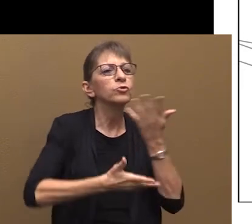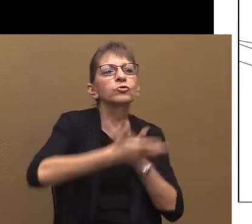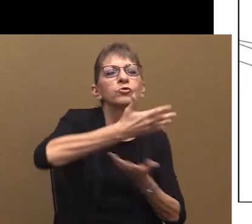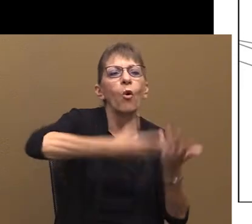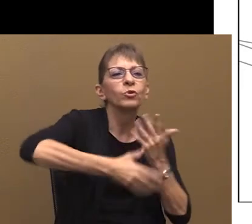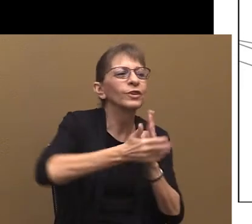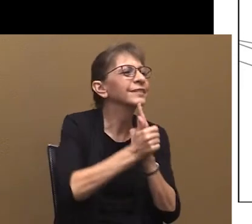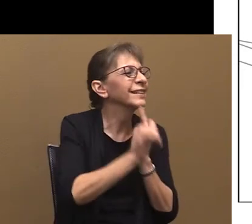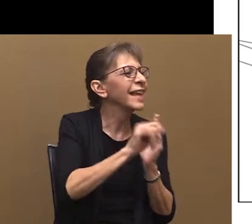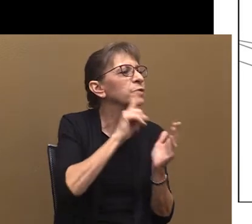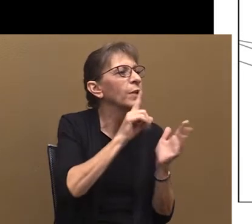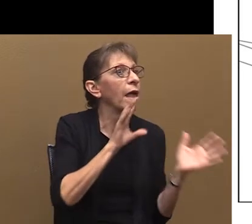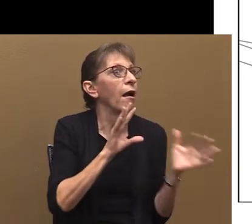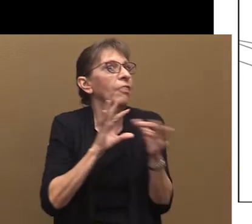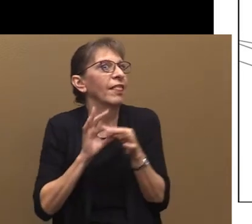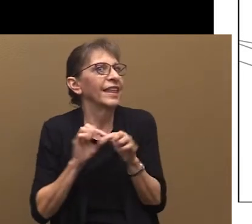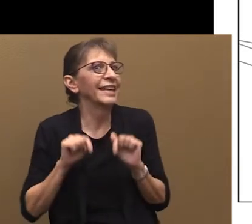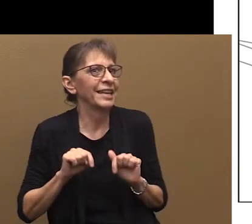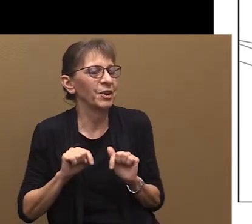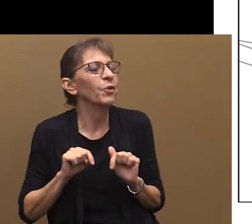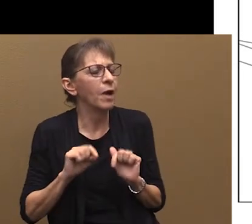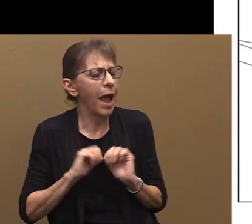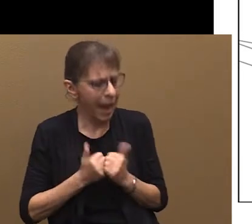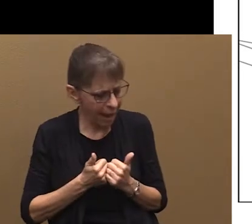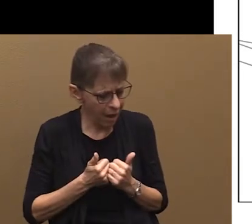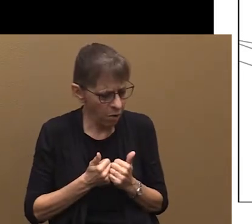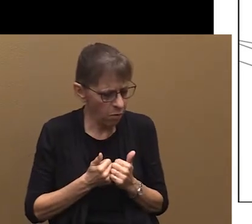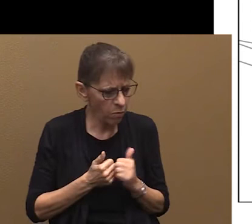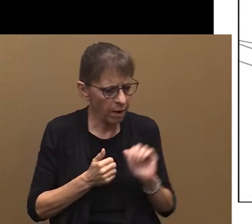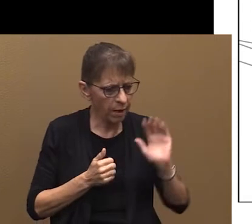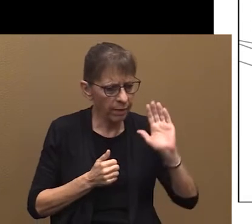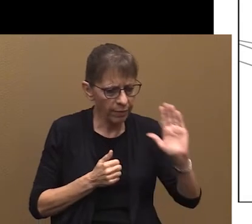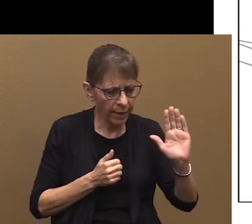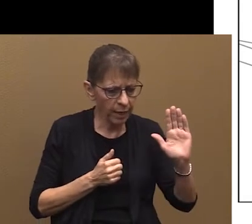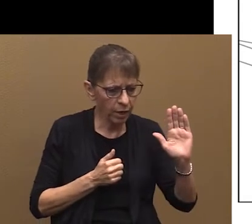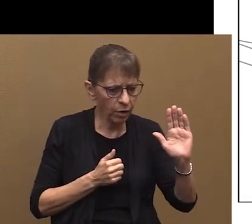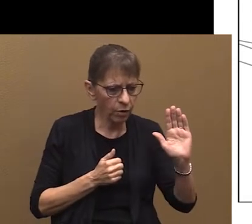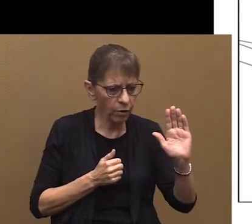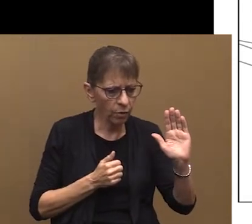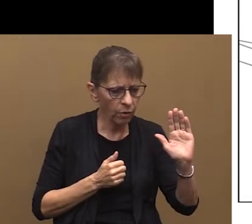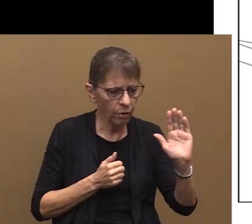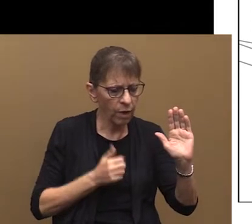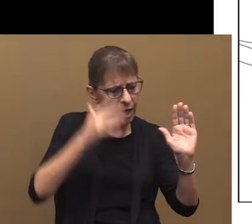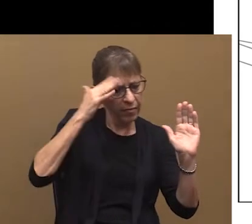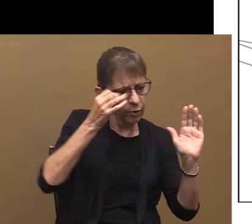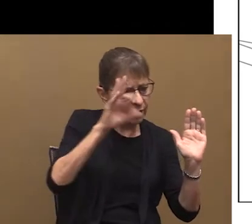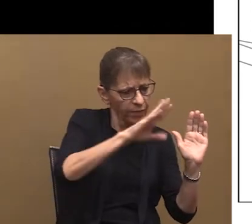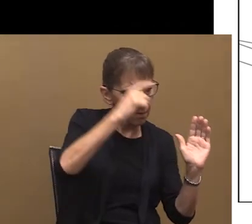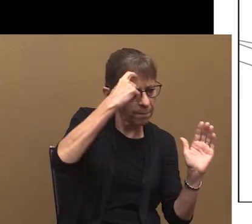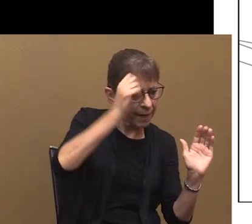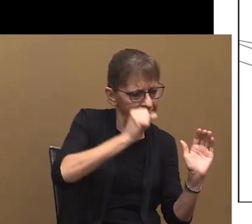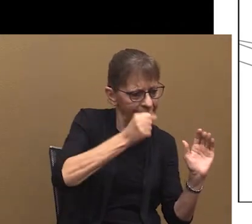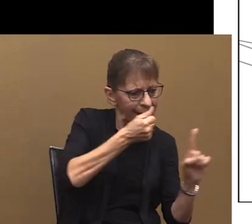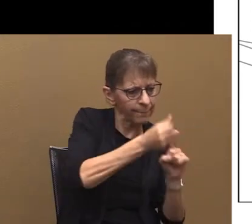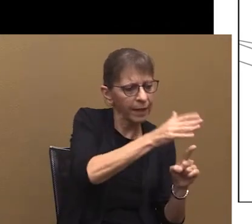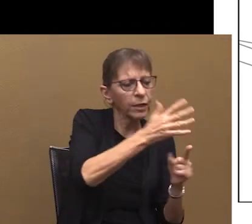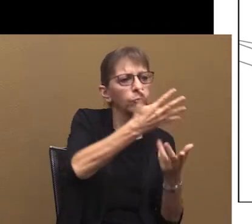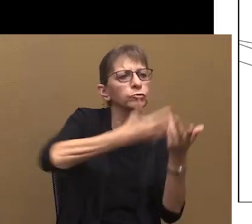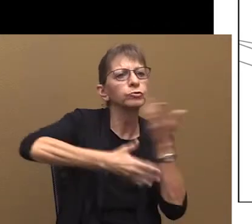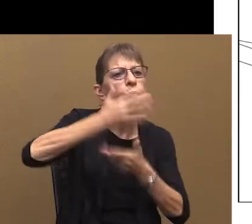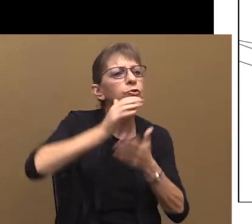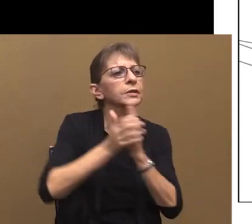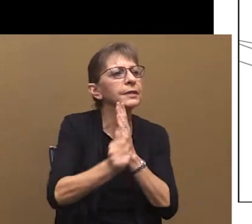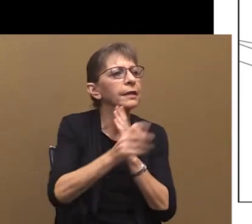skills. That's really the link here, how their theory of mind can impact social skills,